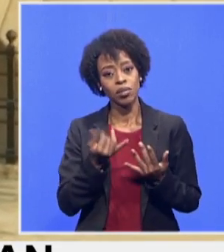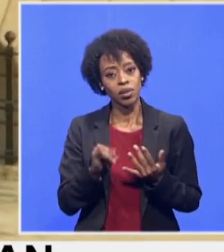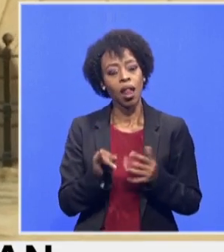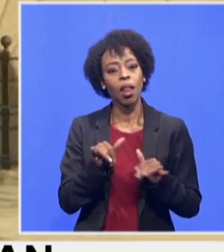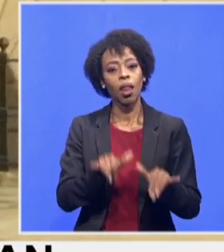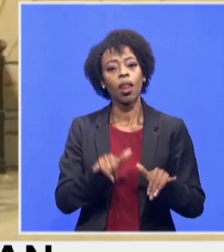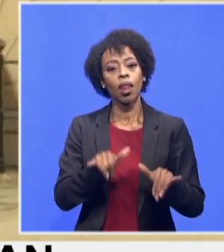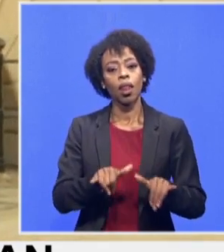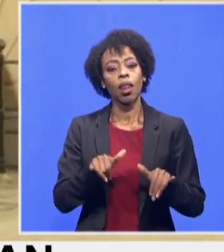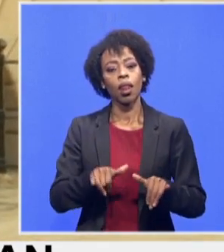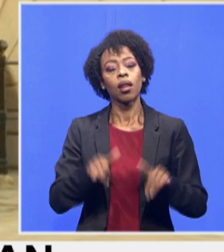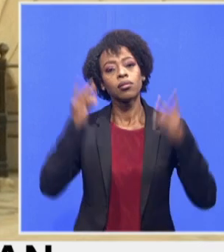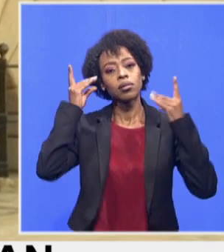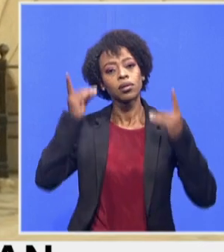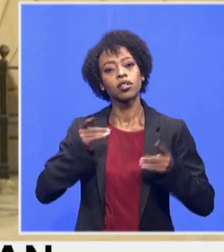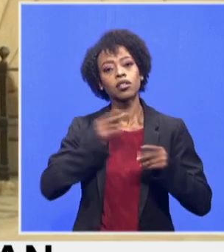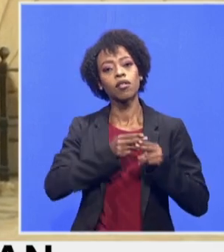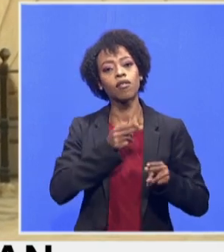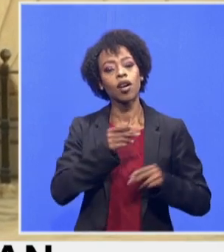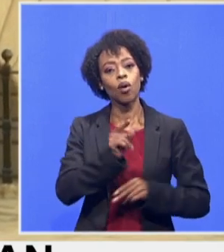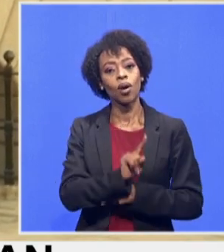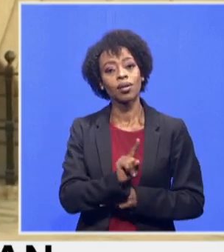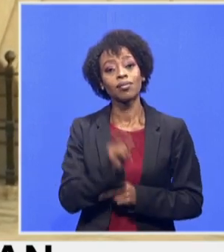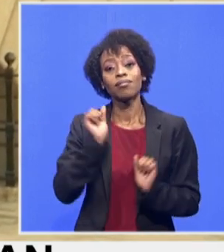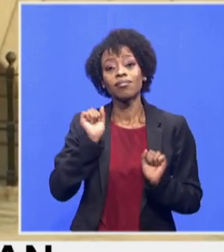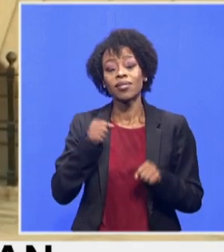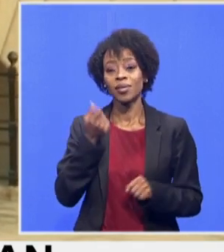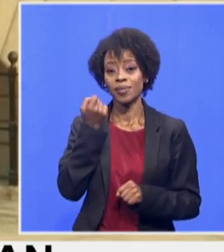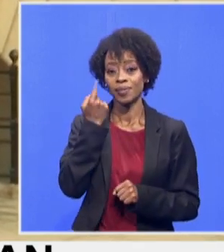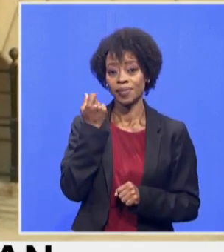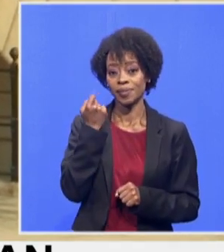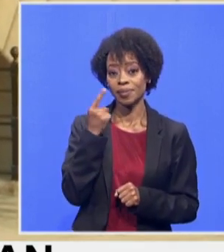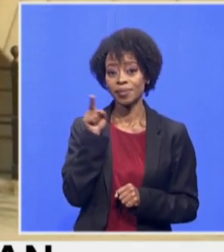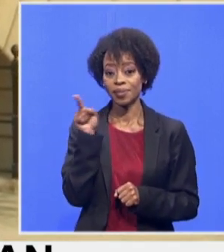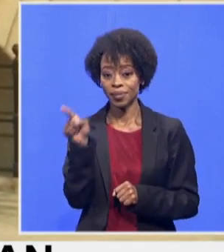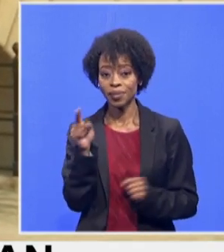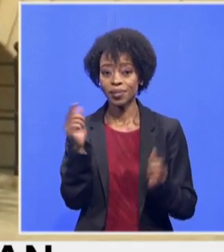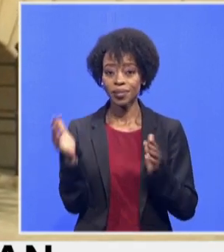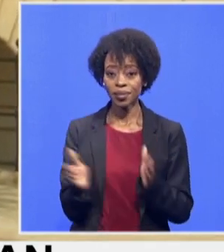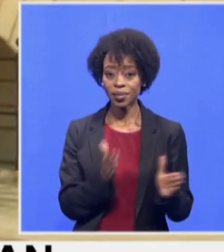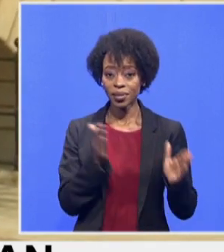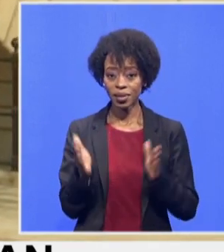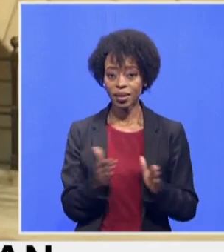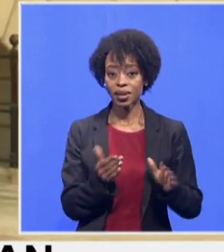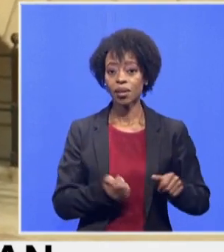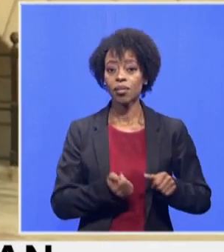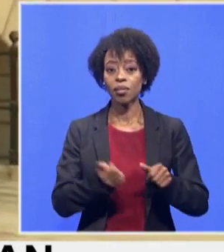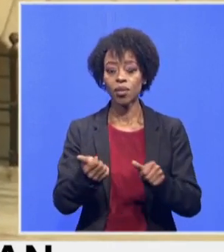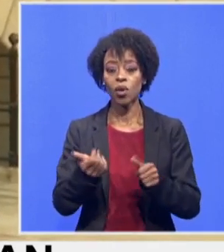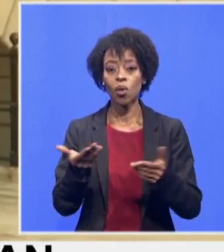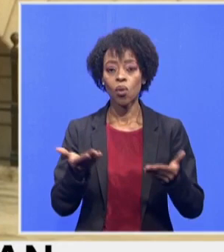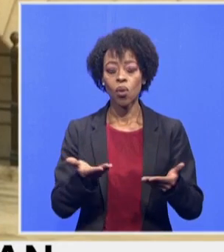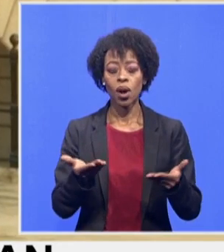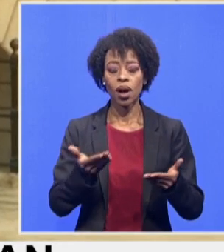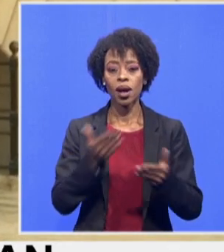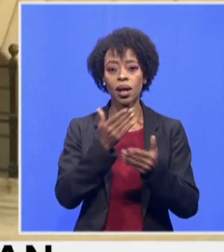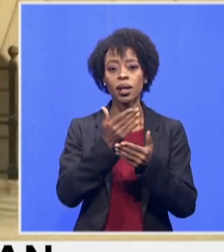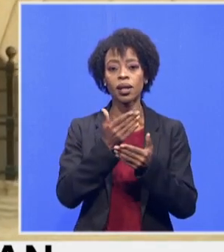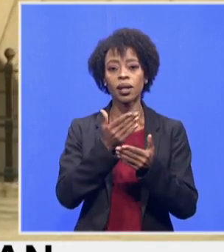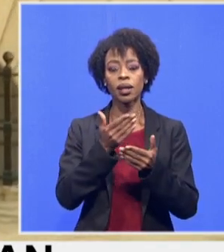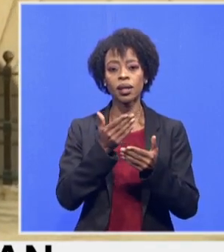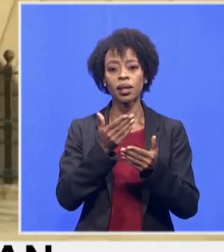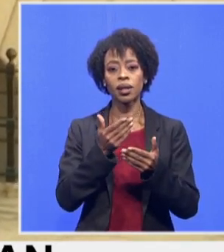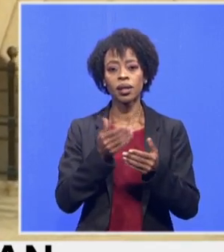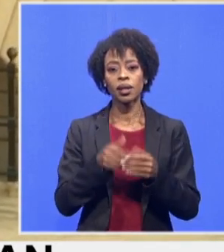waiting for the judgment. We understand they were arranged for to go to Zambia, and I've got to believe